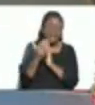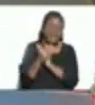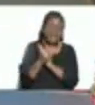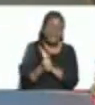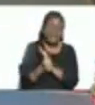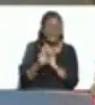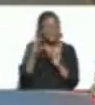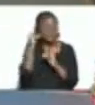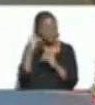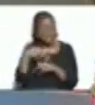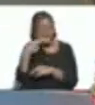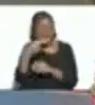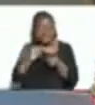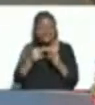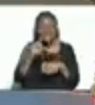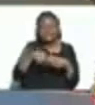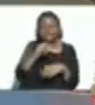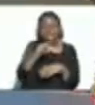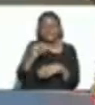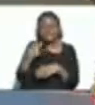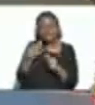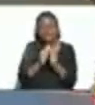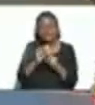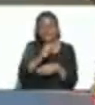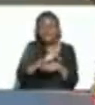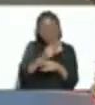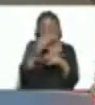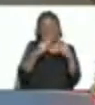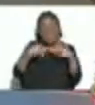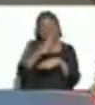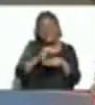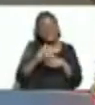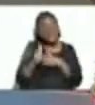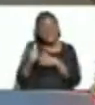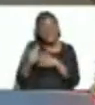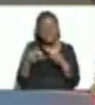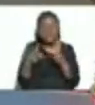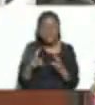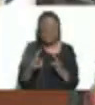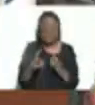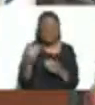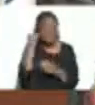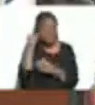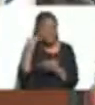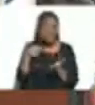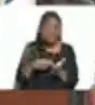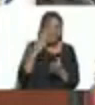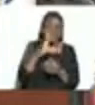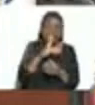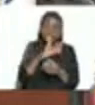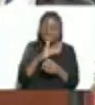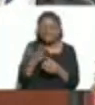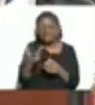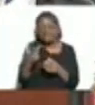in 2024, with Nassau Paradise Island leading the way. We know that this will be the